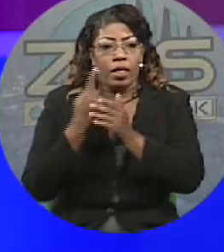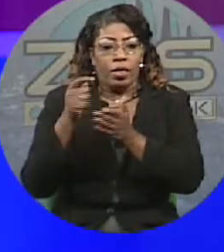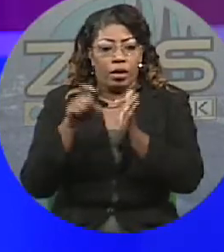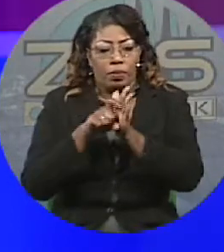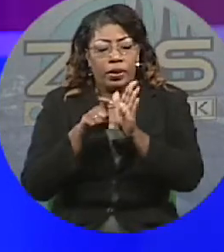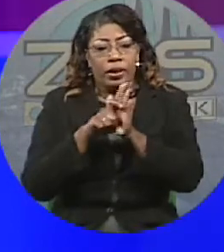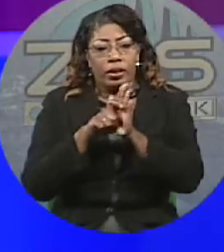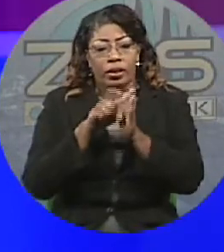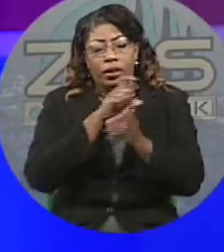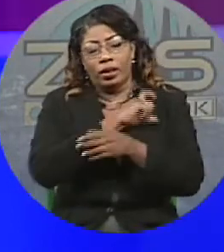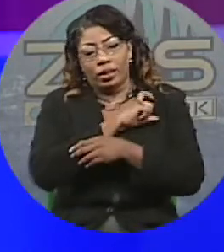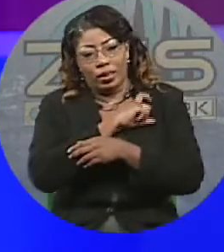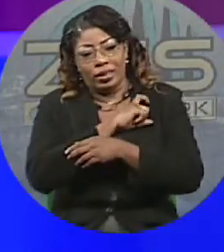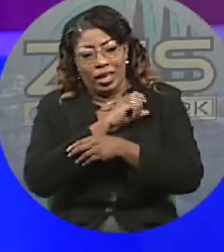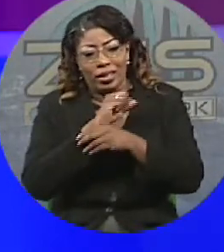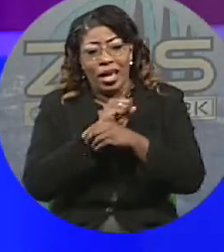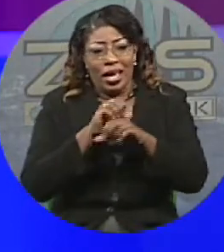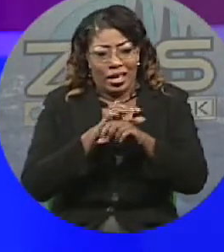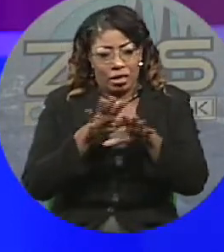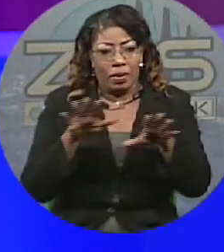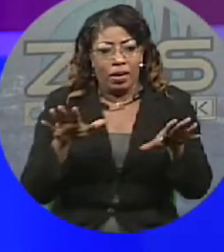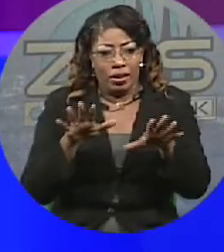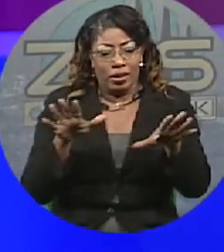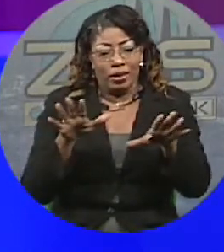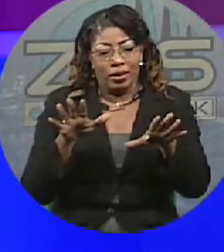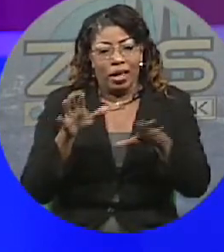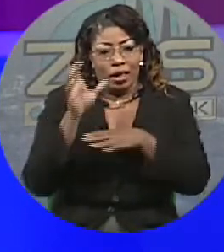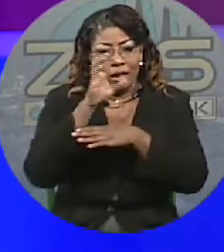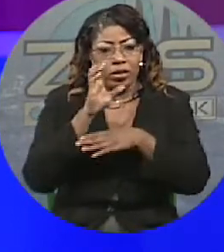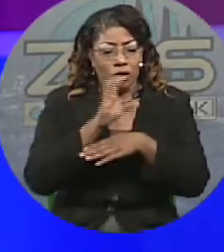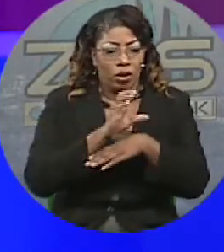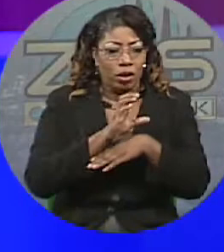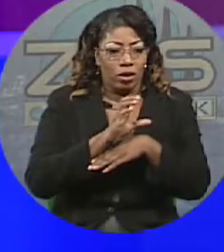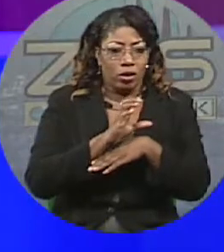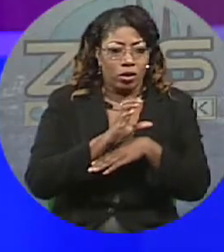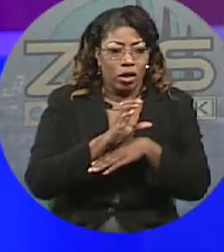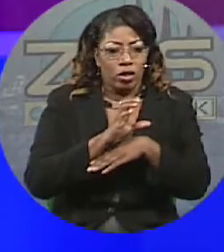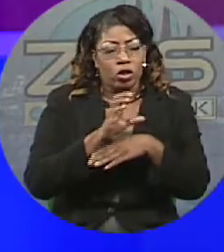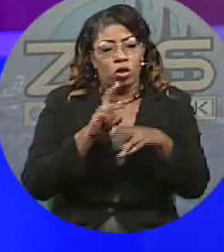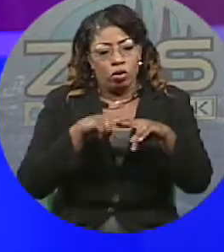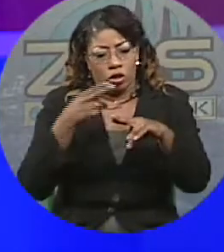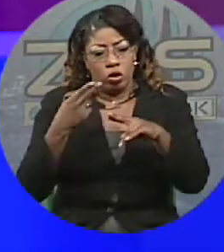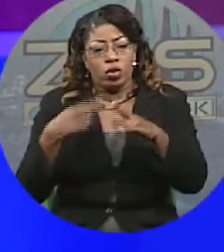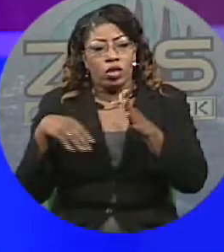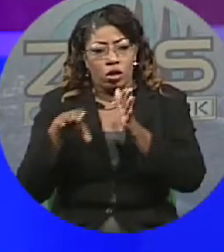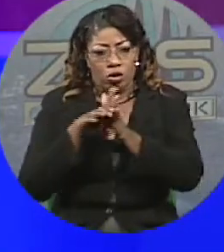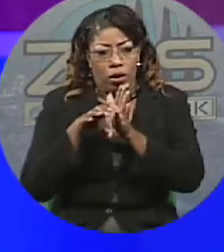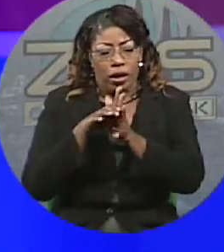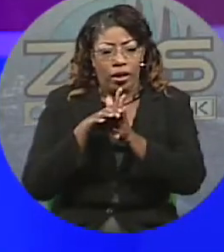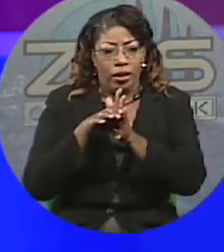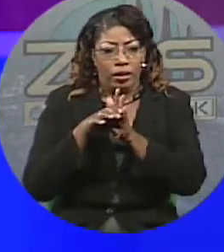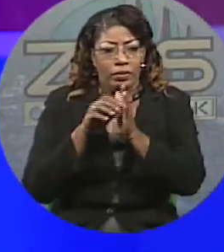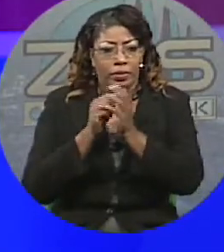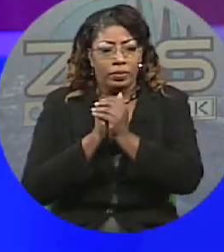crime in the country. And as Carla Palmer tells us, they continued another crime initiative that was recently